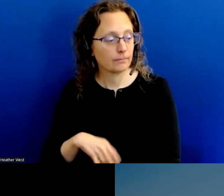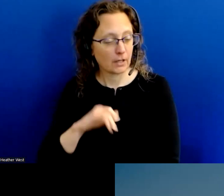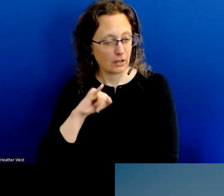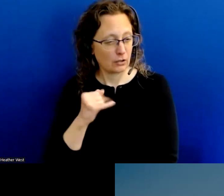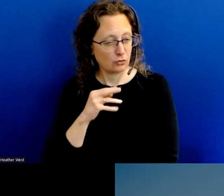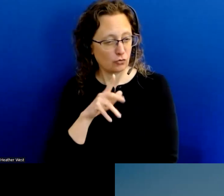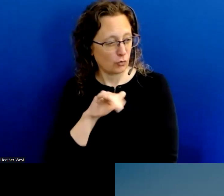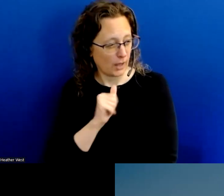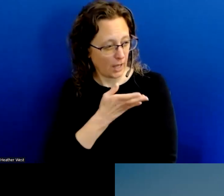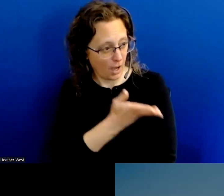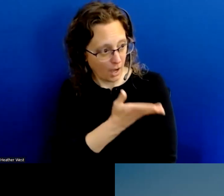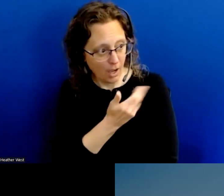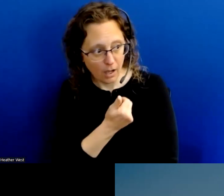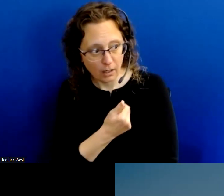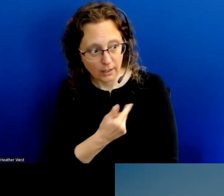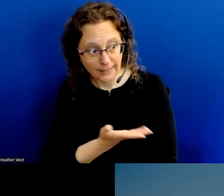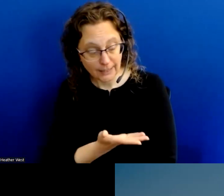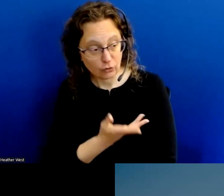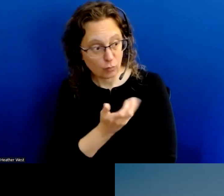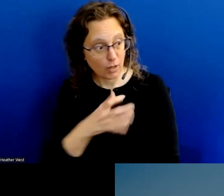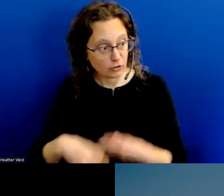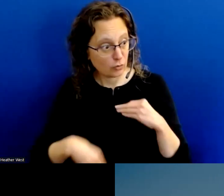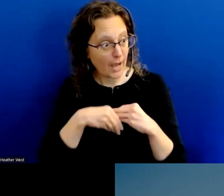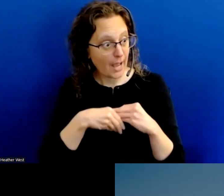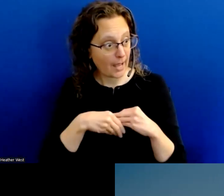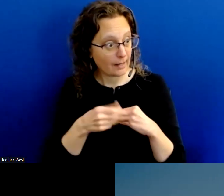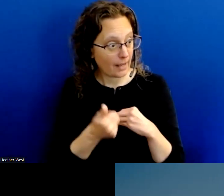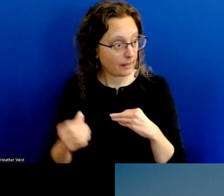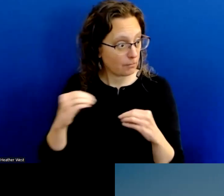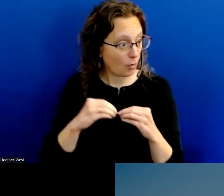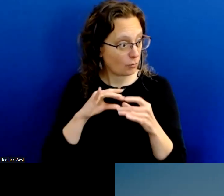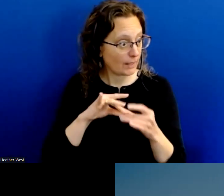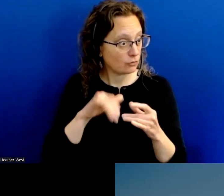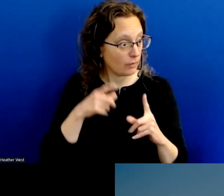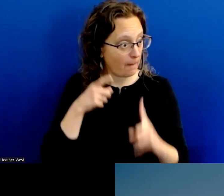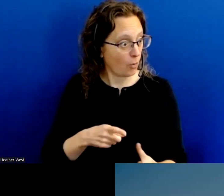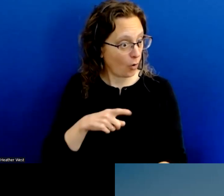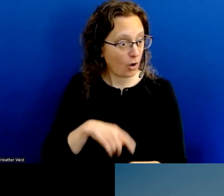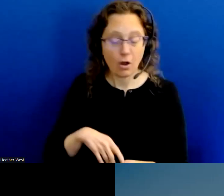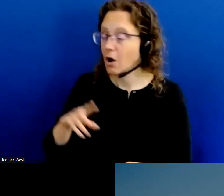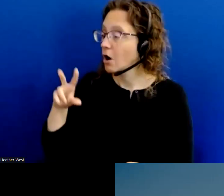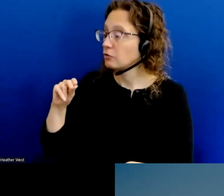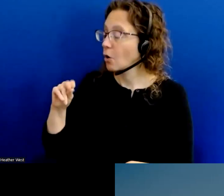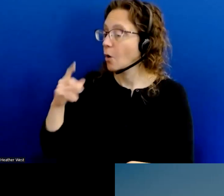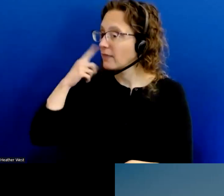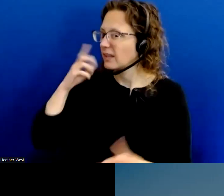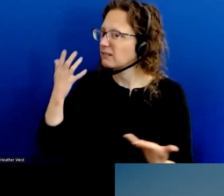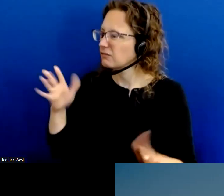like to add anything, please feel free. No, I think you covered it, Hannah.